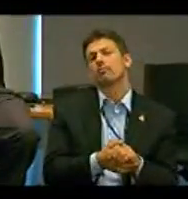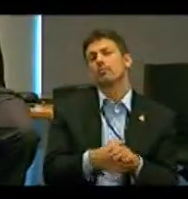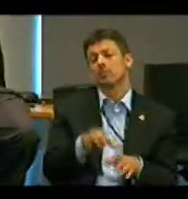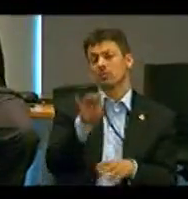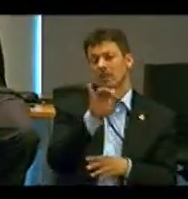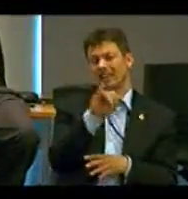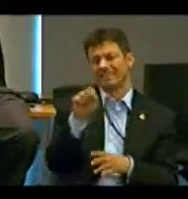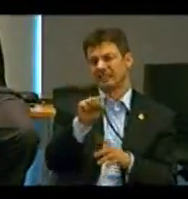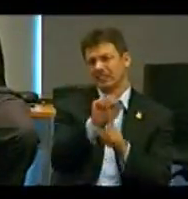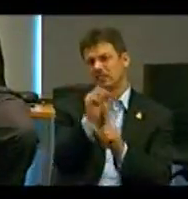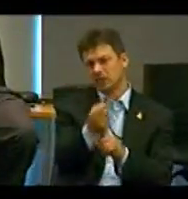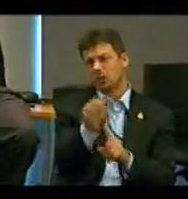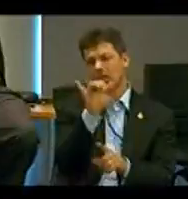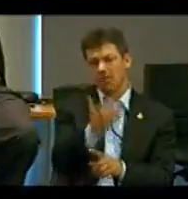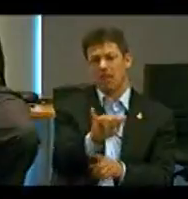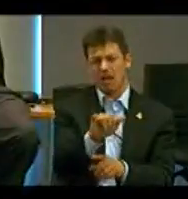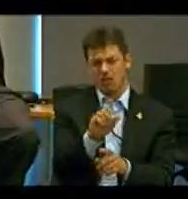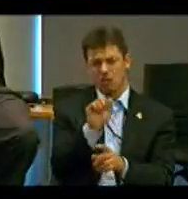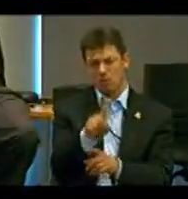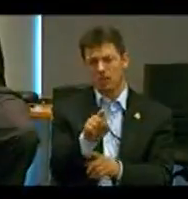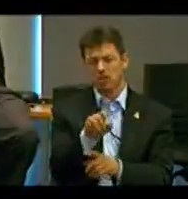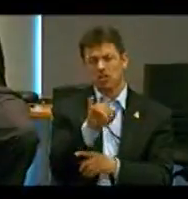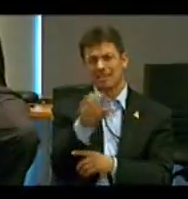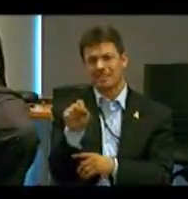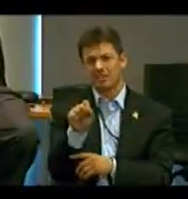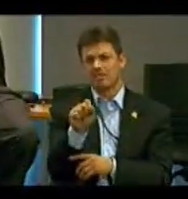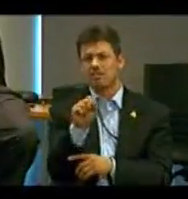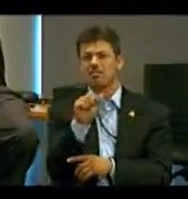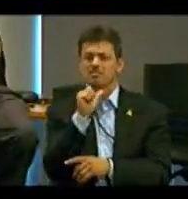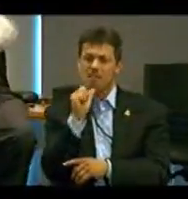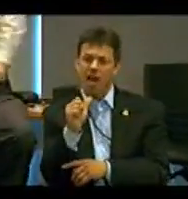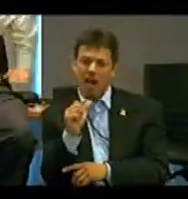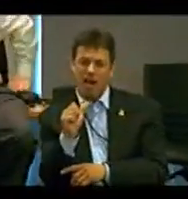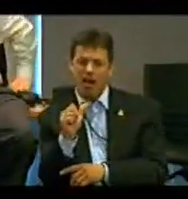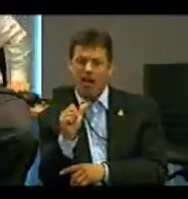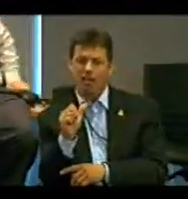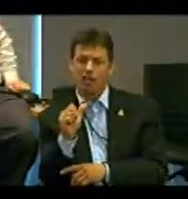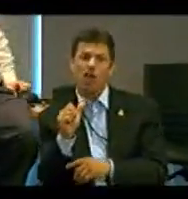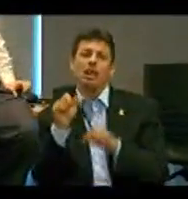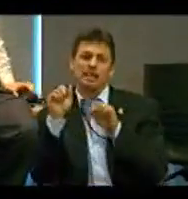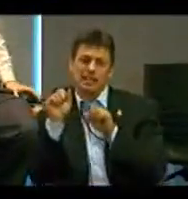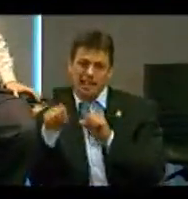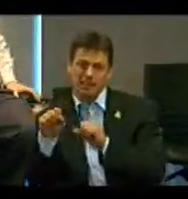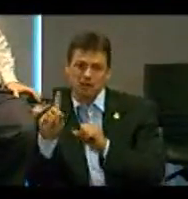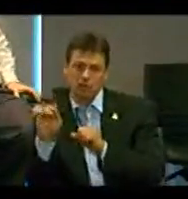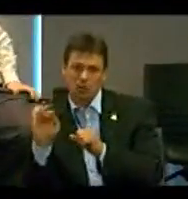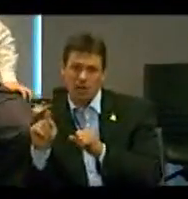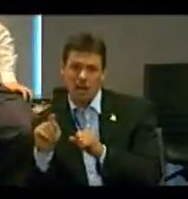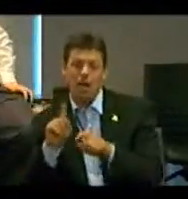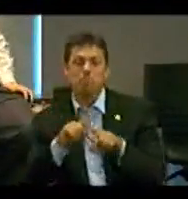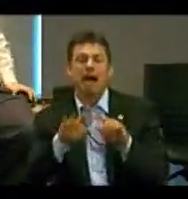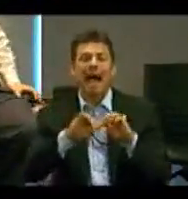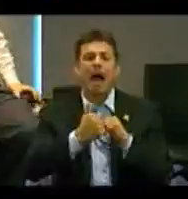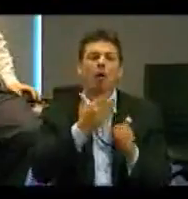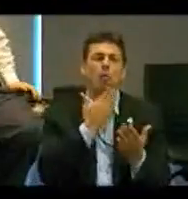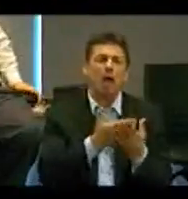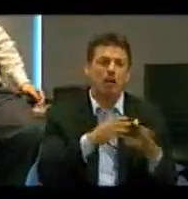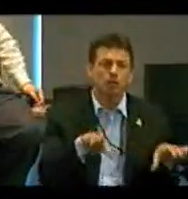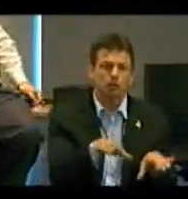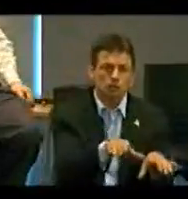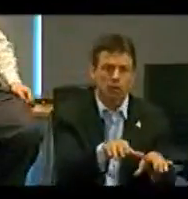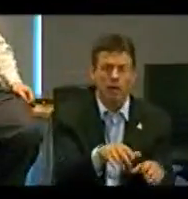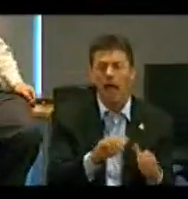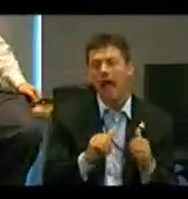the case that the question is not whether to do this, but how well it gets done? How